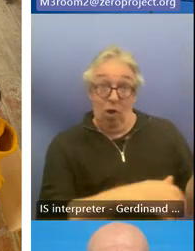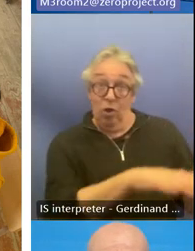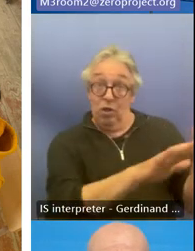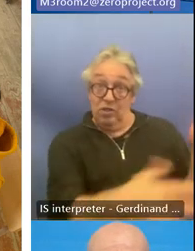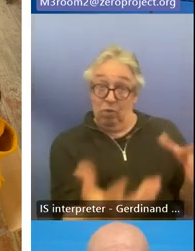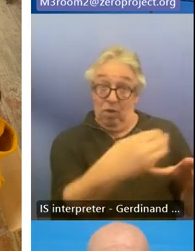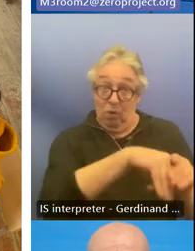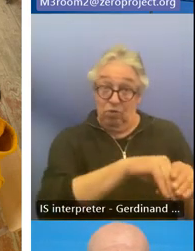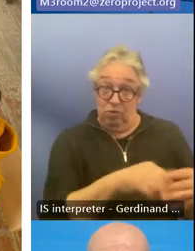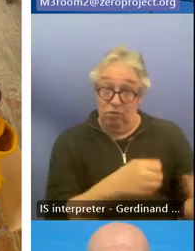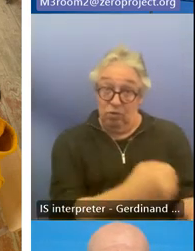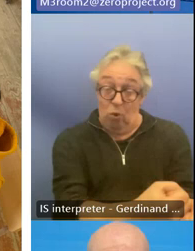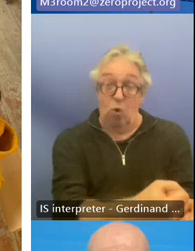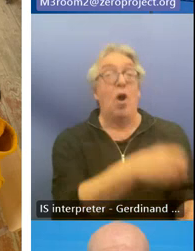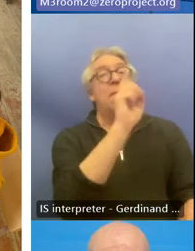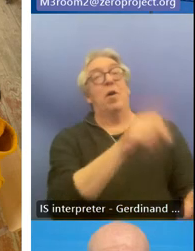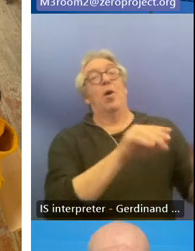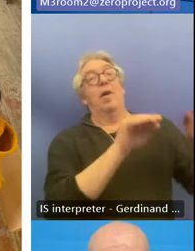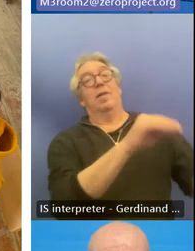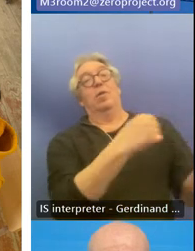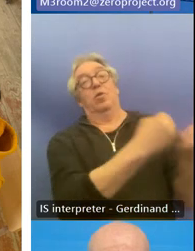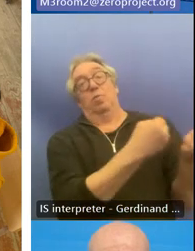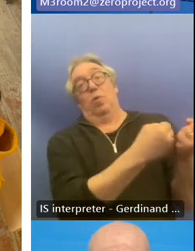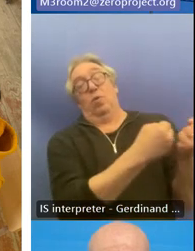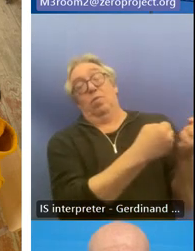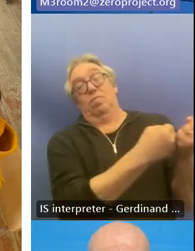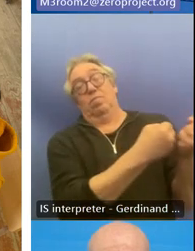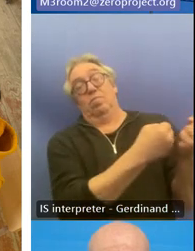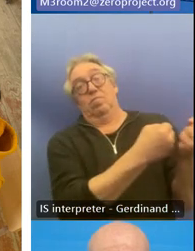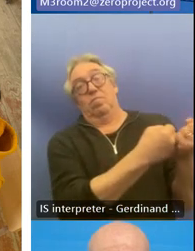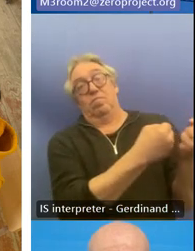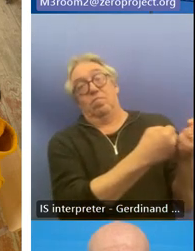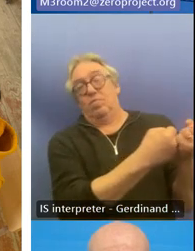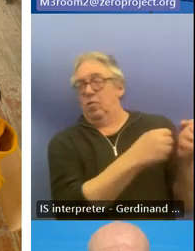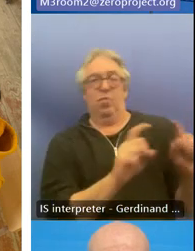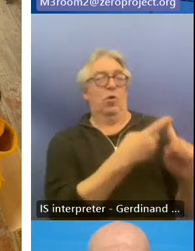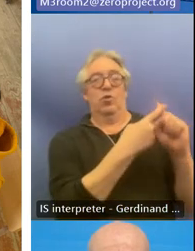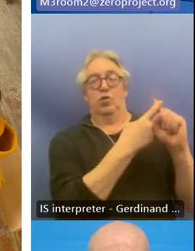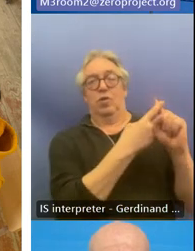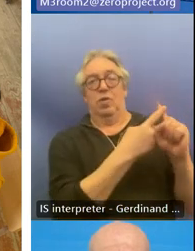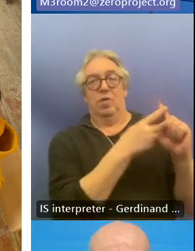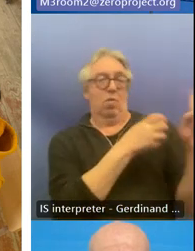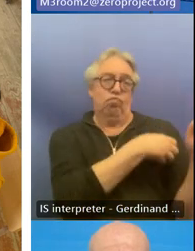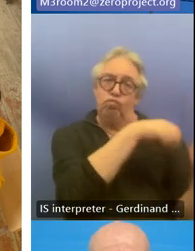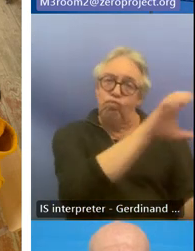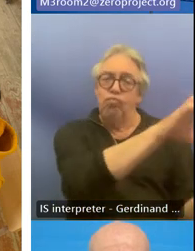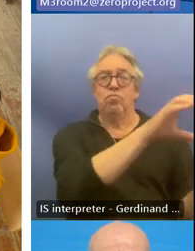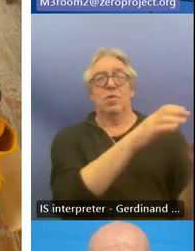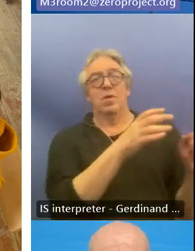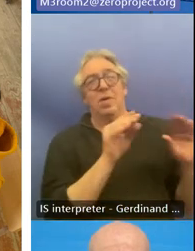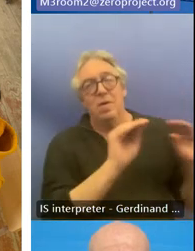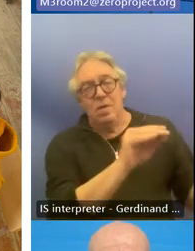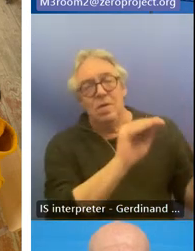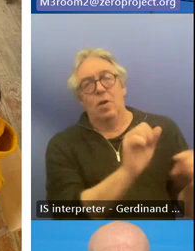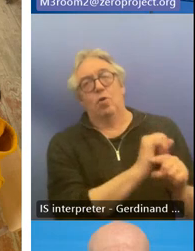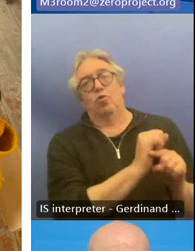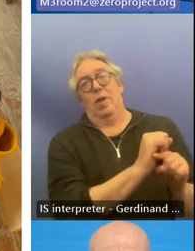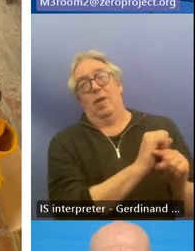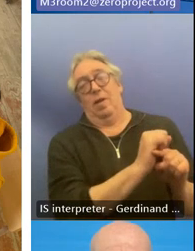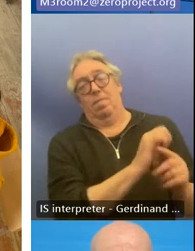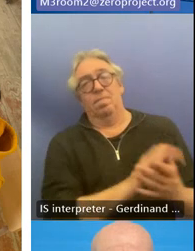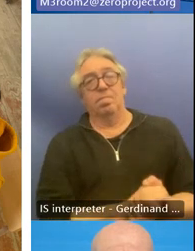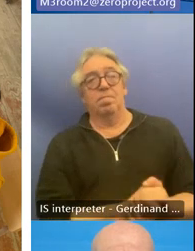so to succeed in education, we have to support, first of all, and empower the teachers. That's why we support teachers